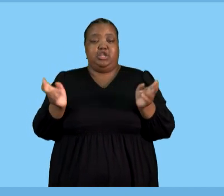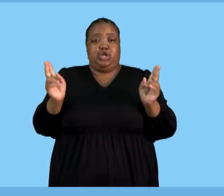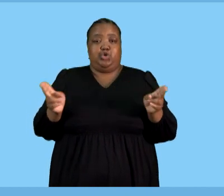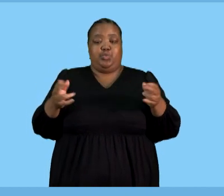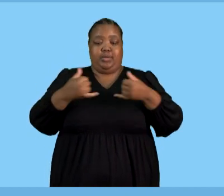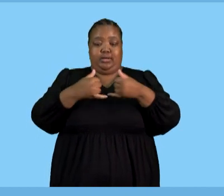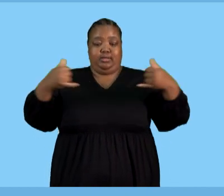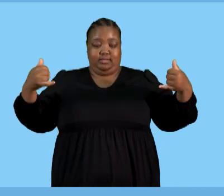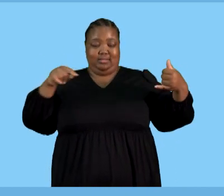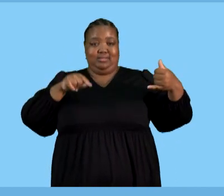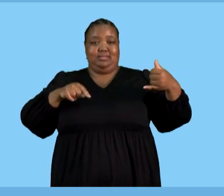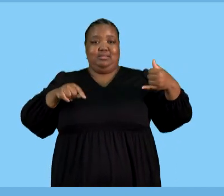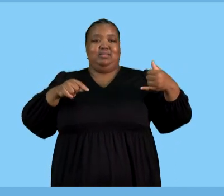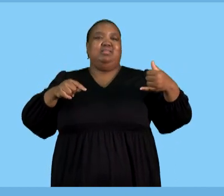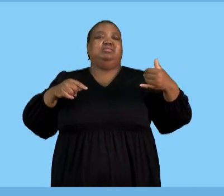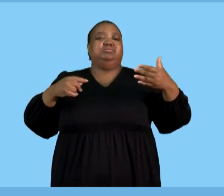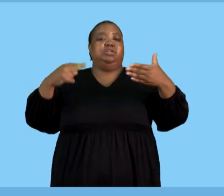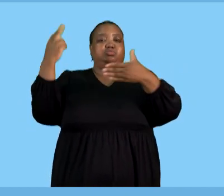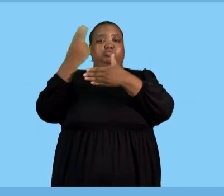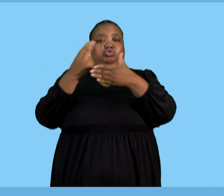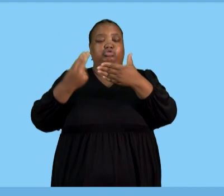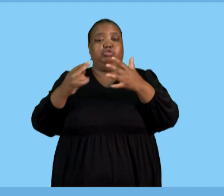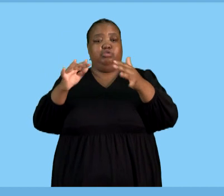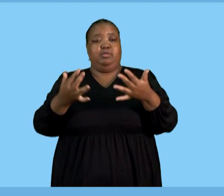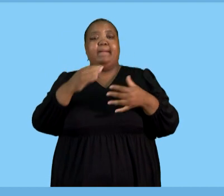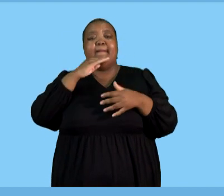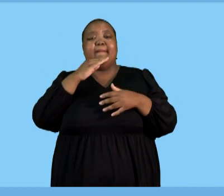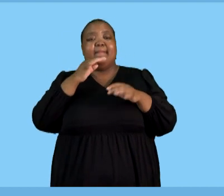about, the normal line, it is drawn perpendicular